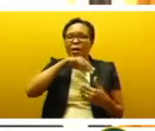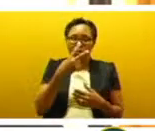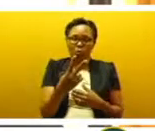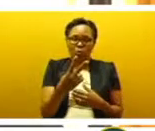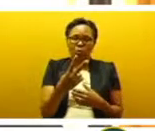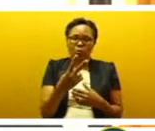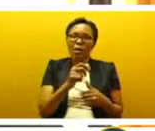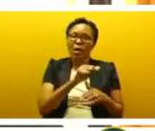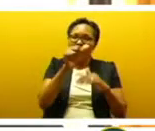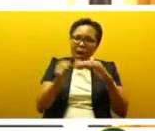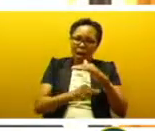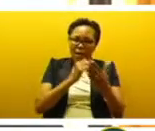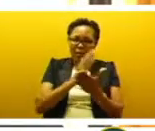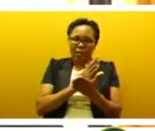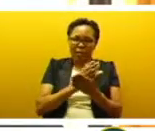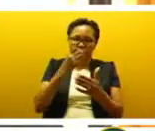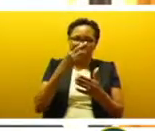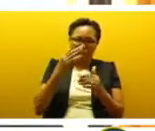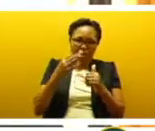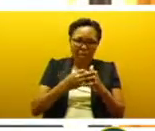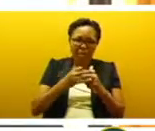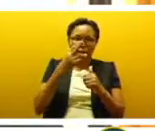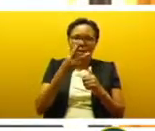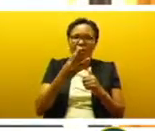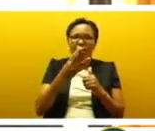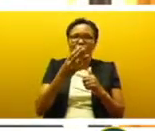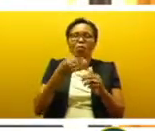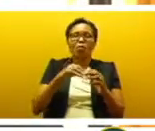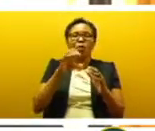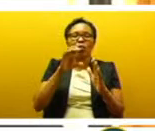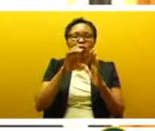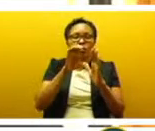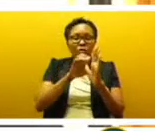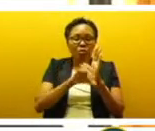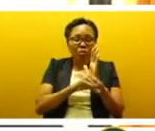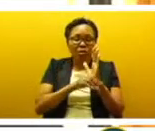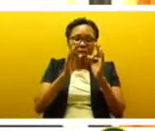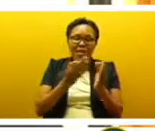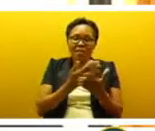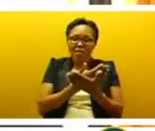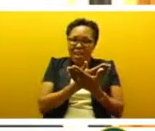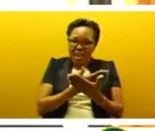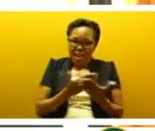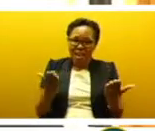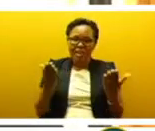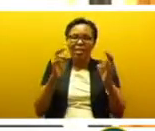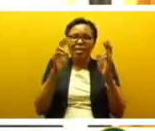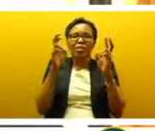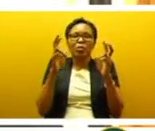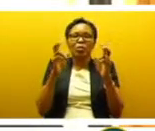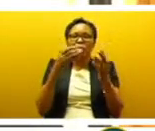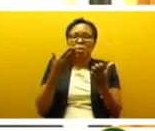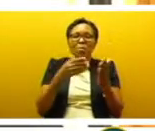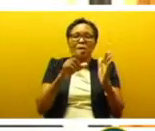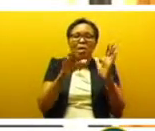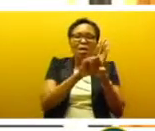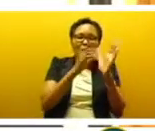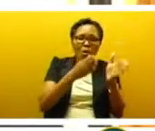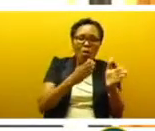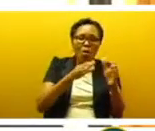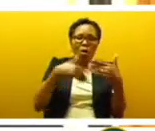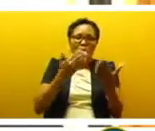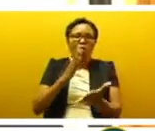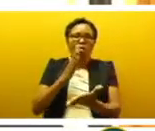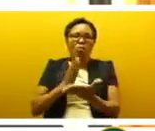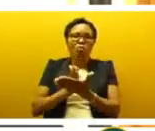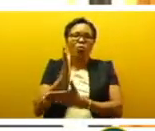section 83 of the Constitution, if any of the issue, either be it legal or factual, is proved